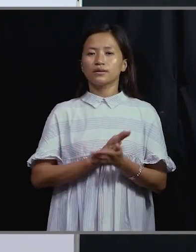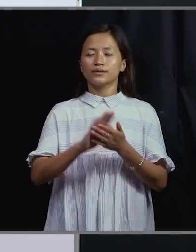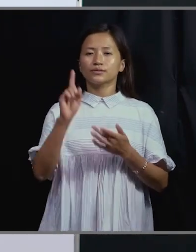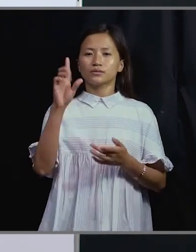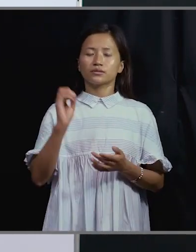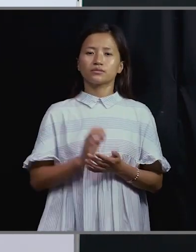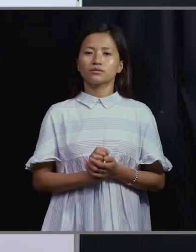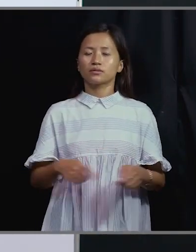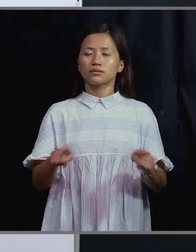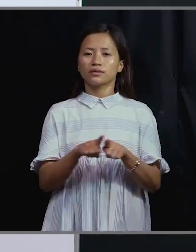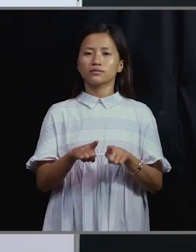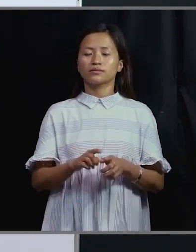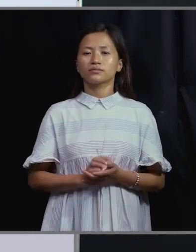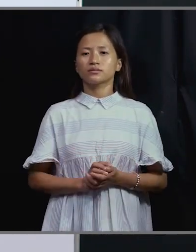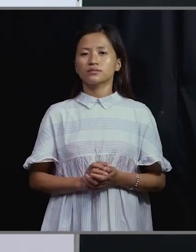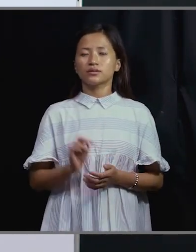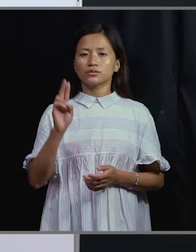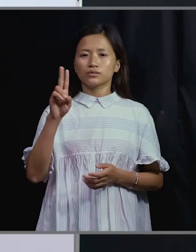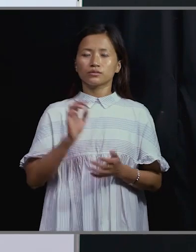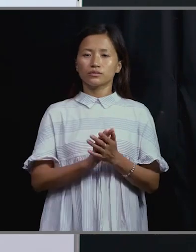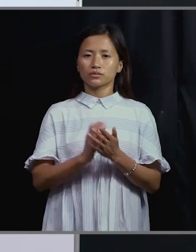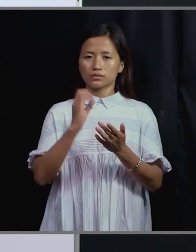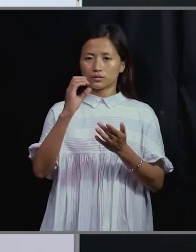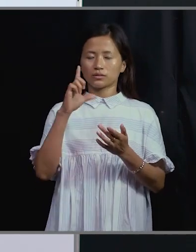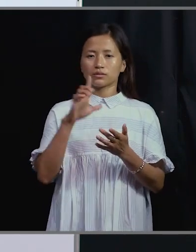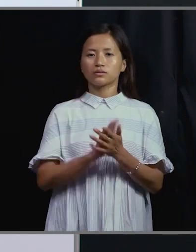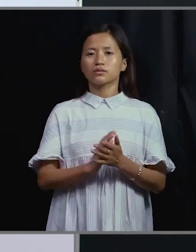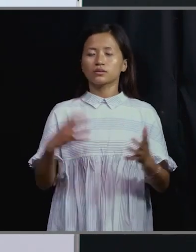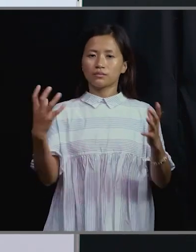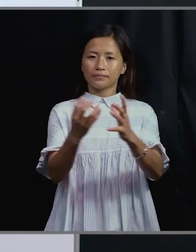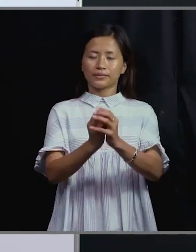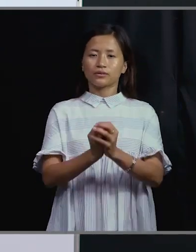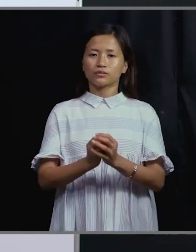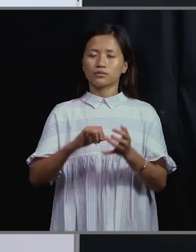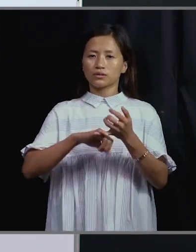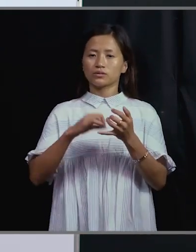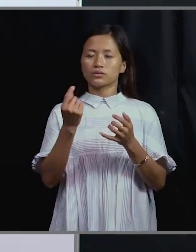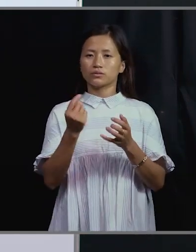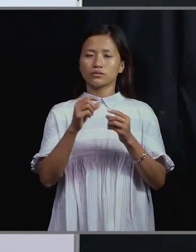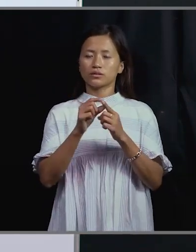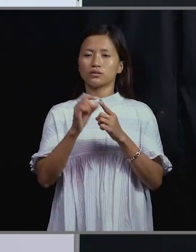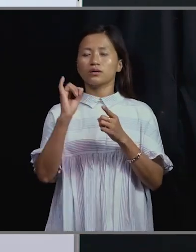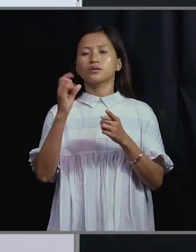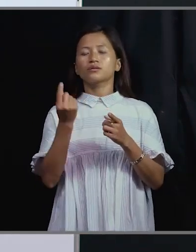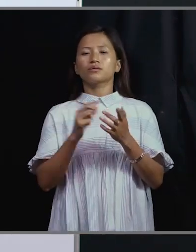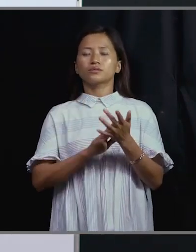C4H10, and these two chloride atoms will combine with sodium metal to form